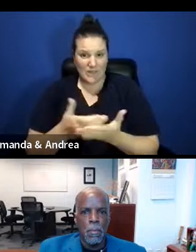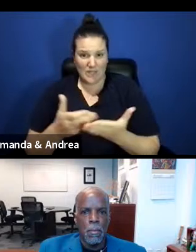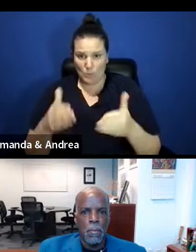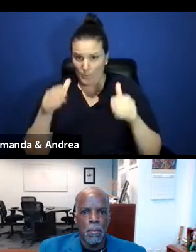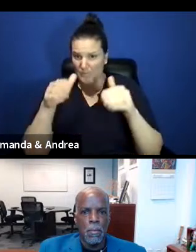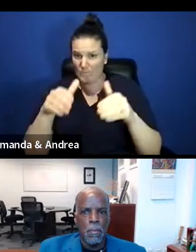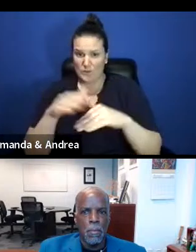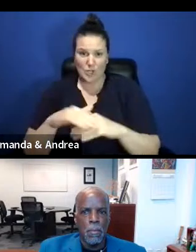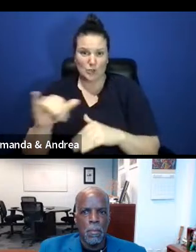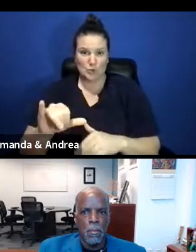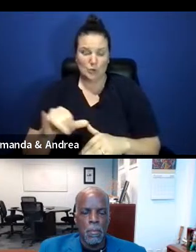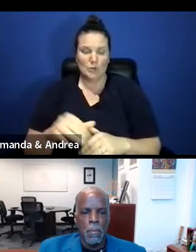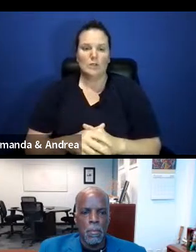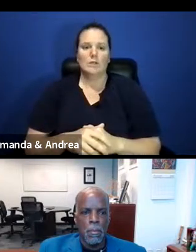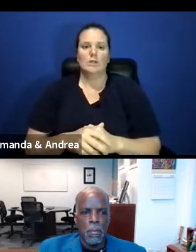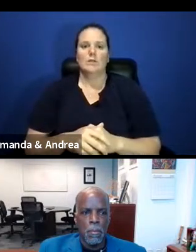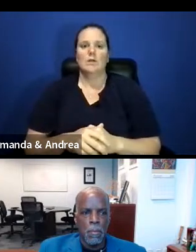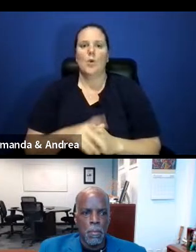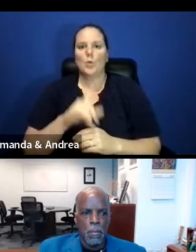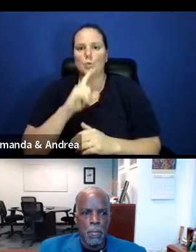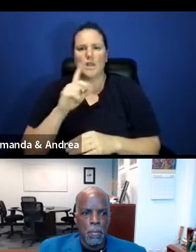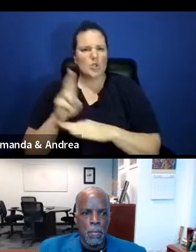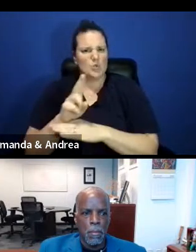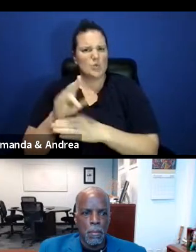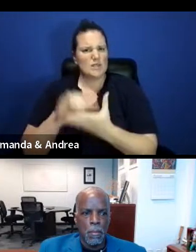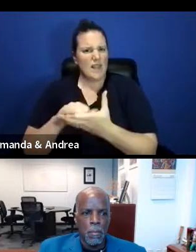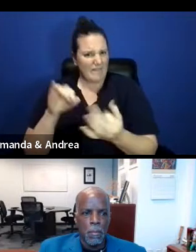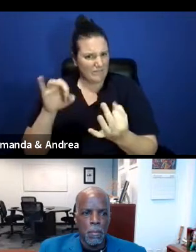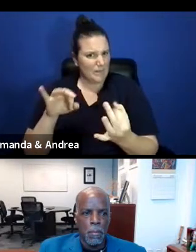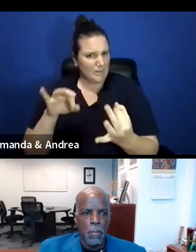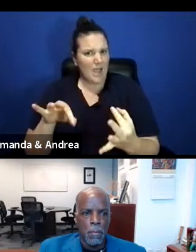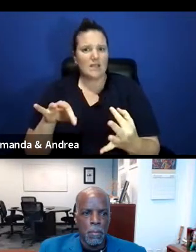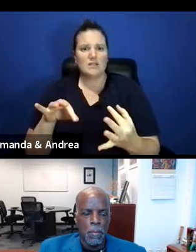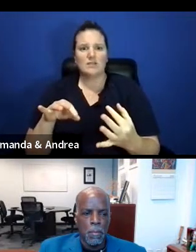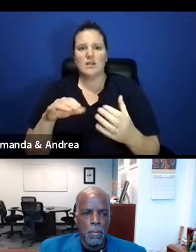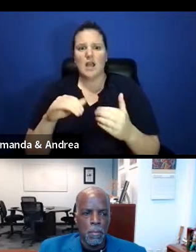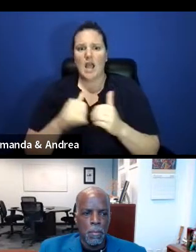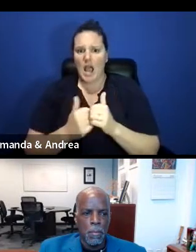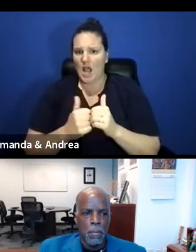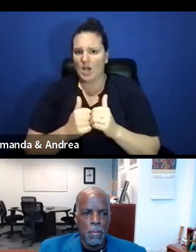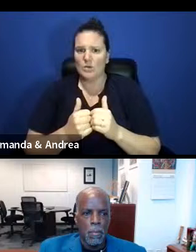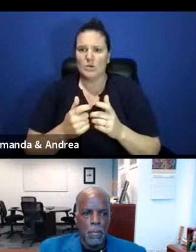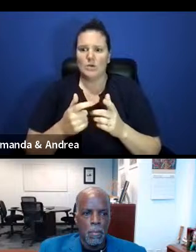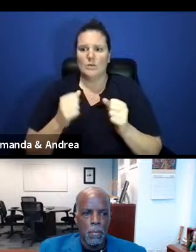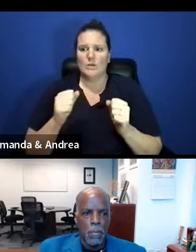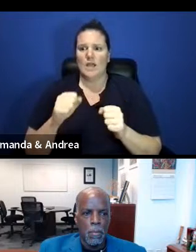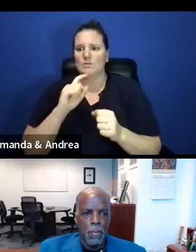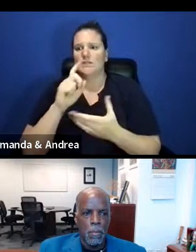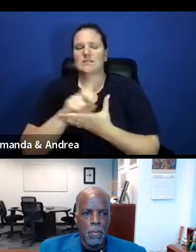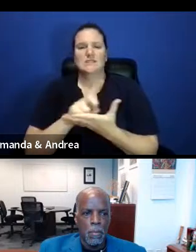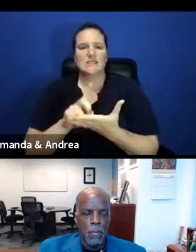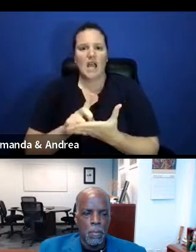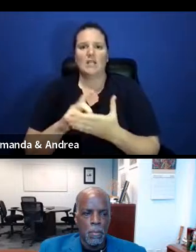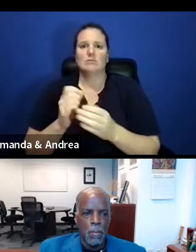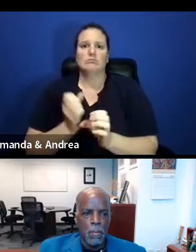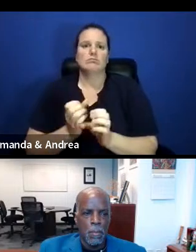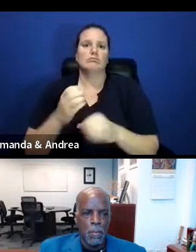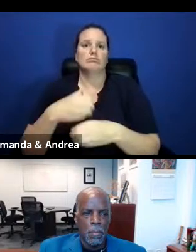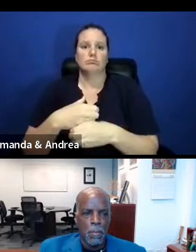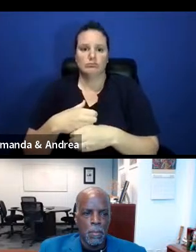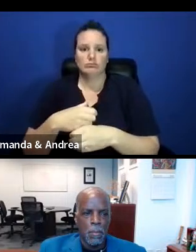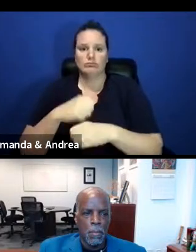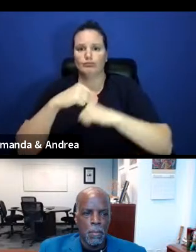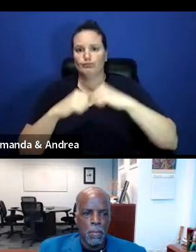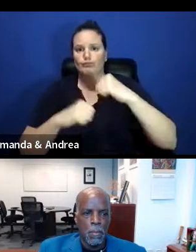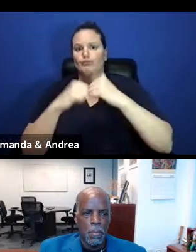on too. And, really using that feedback as a way to really design and craft services and infrastructure